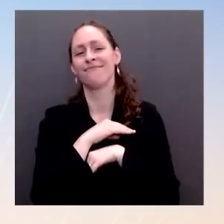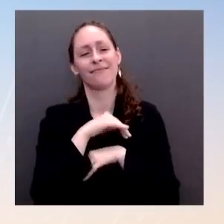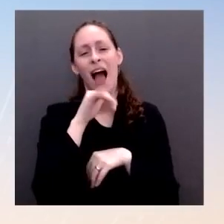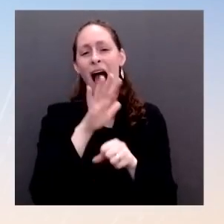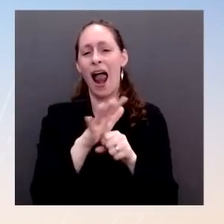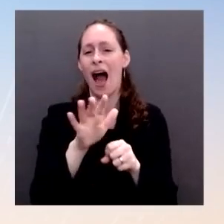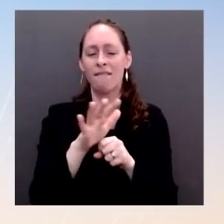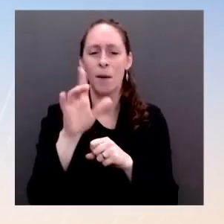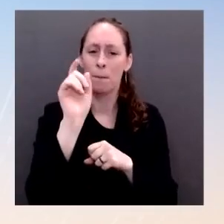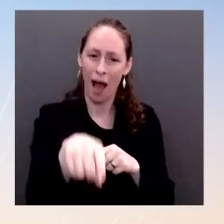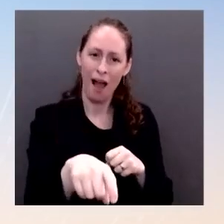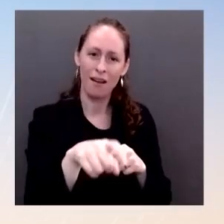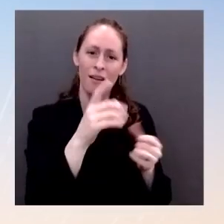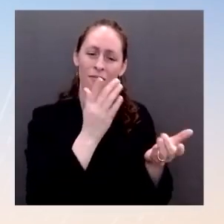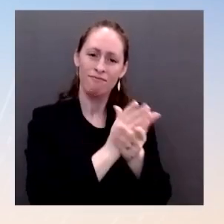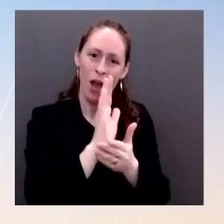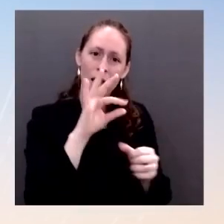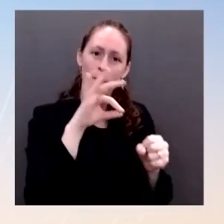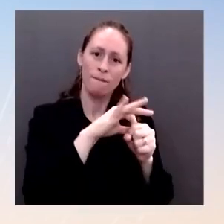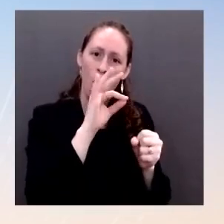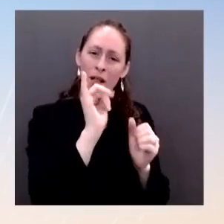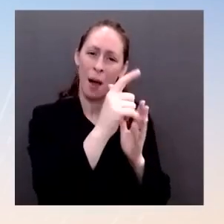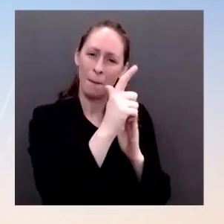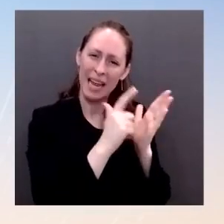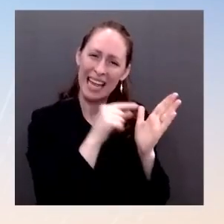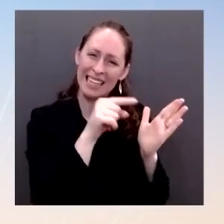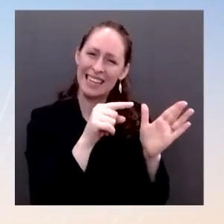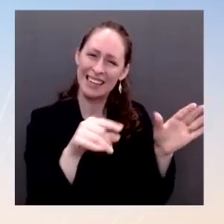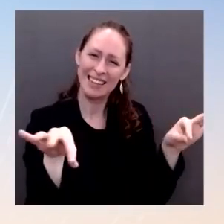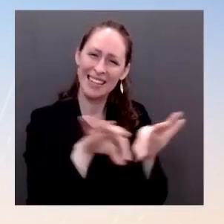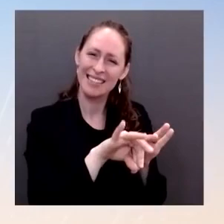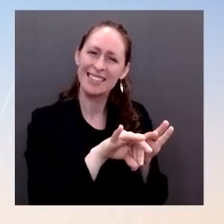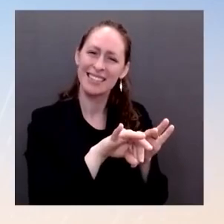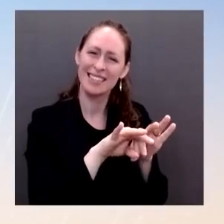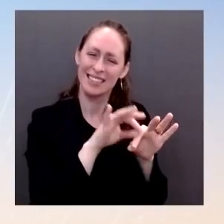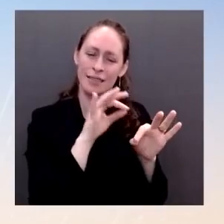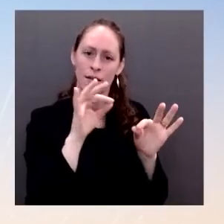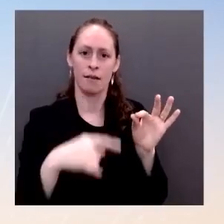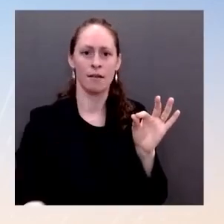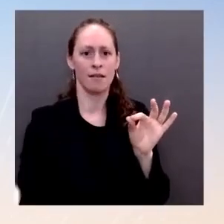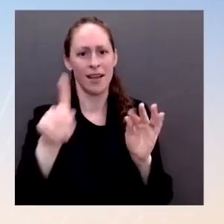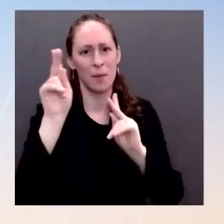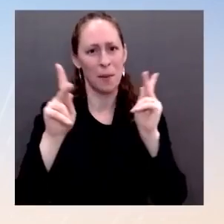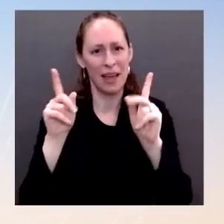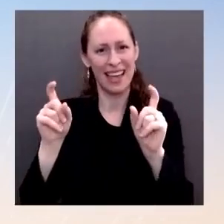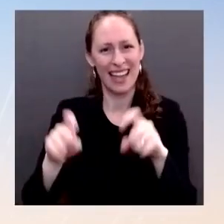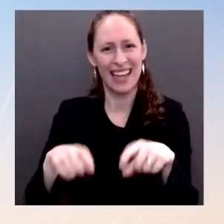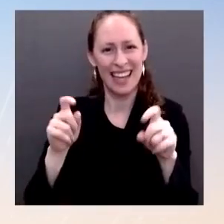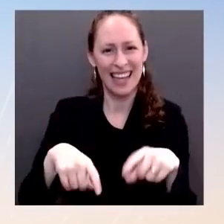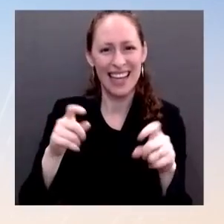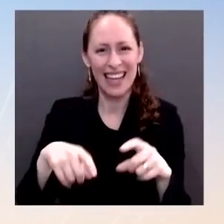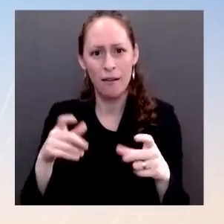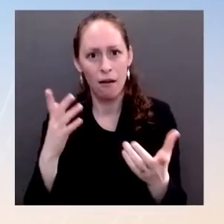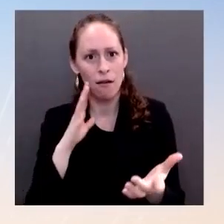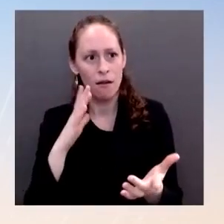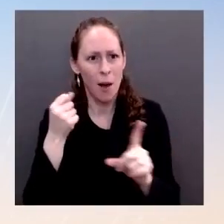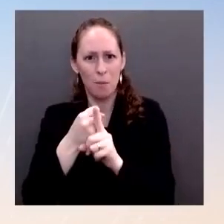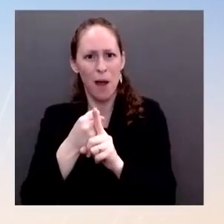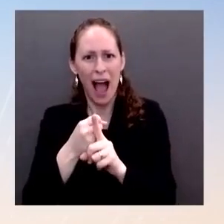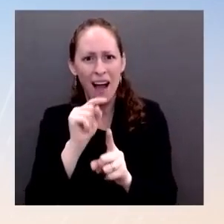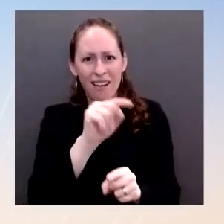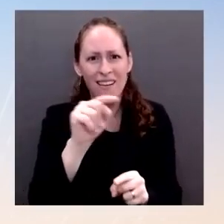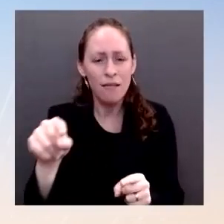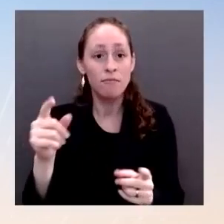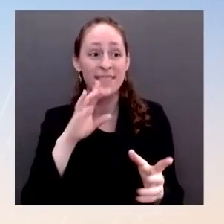know that voter suppression largely impacts communities of color across the country. And one of the components of the voting rights legislation the president's